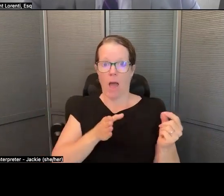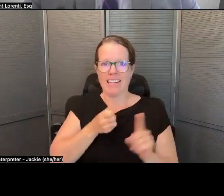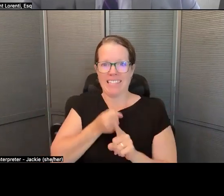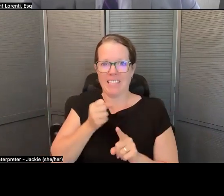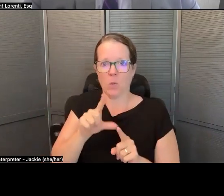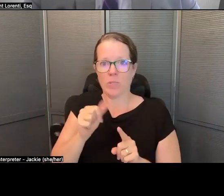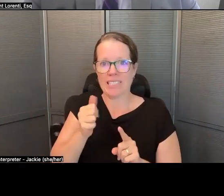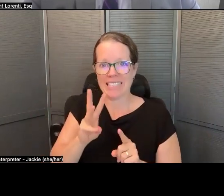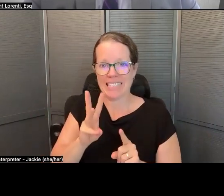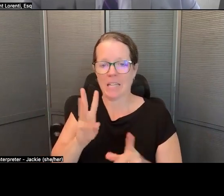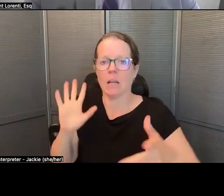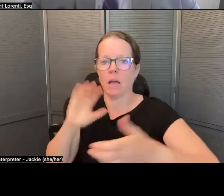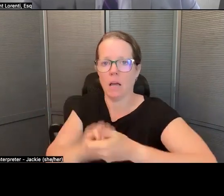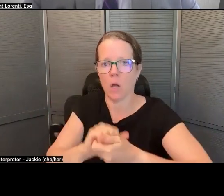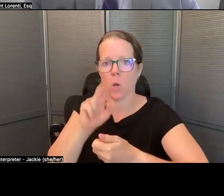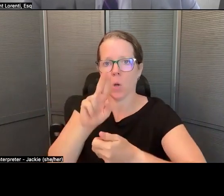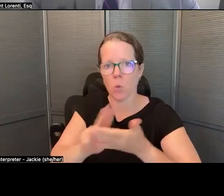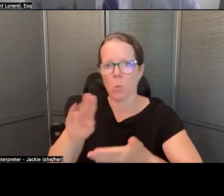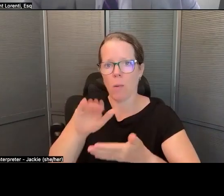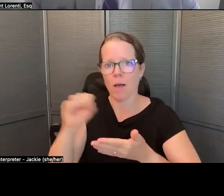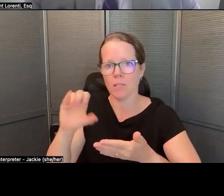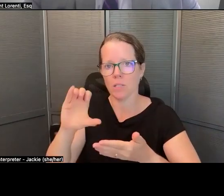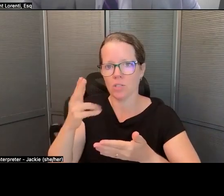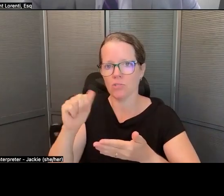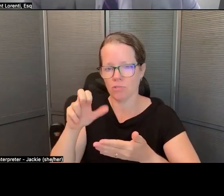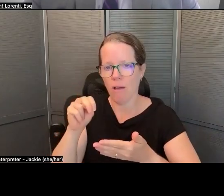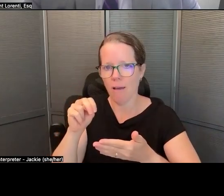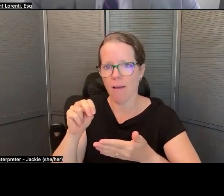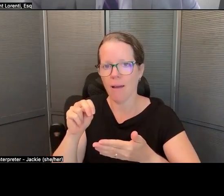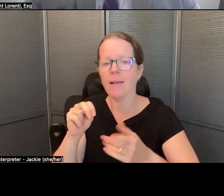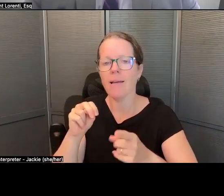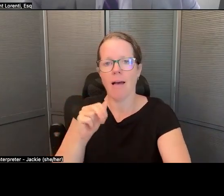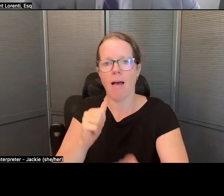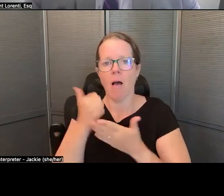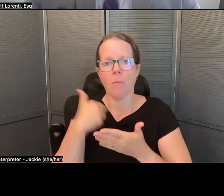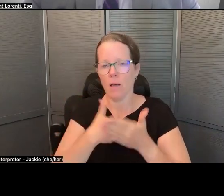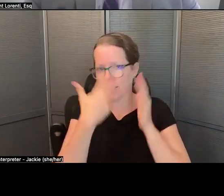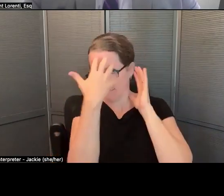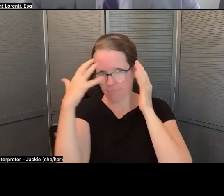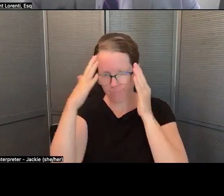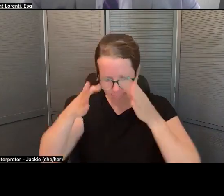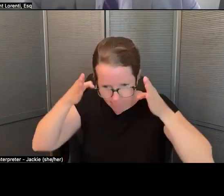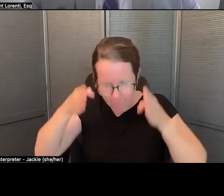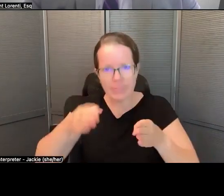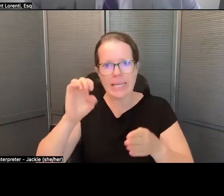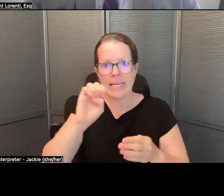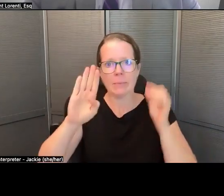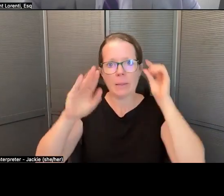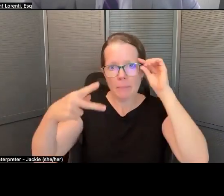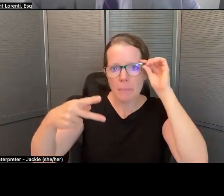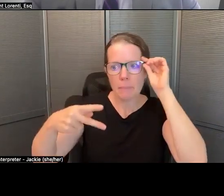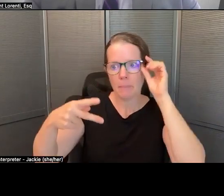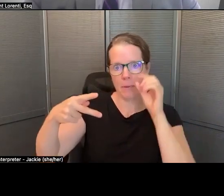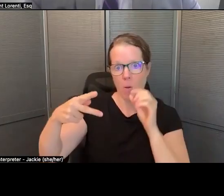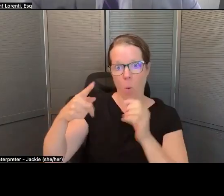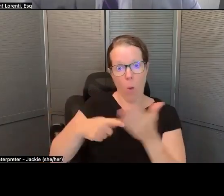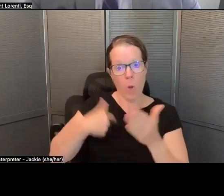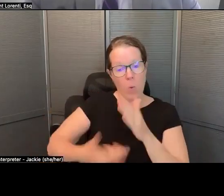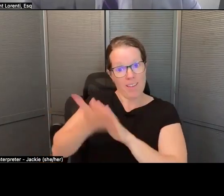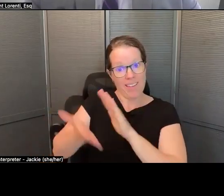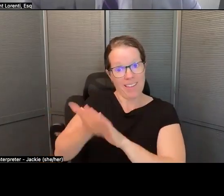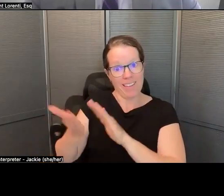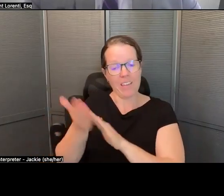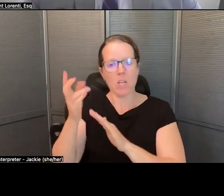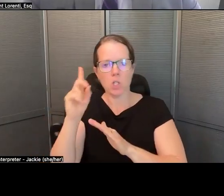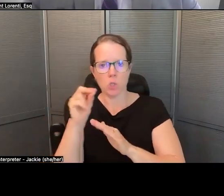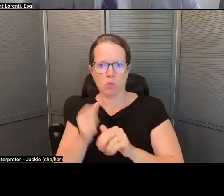focus that we made on making sure that we are engaging in evidence-based practices and monitoring them to ensure that we are doing that with fidelity to the